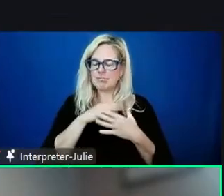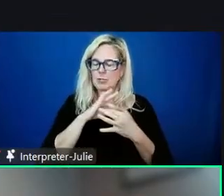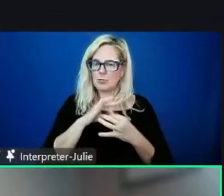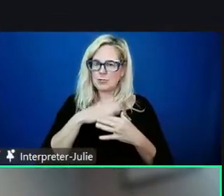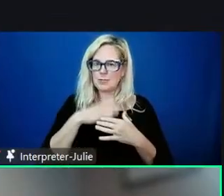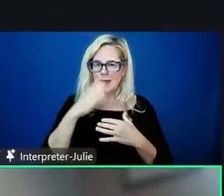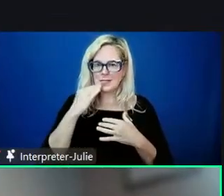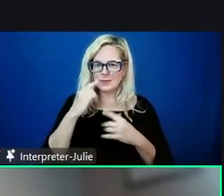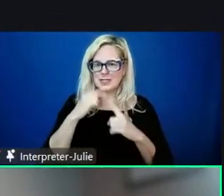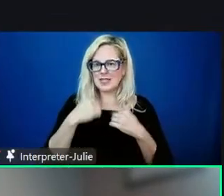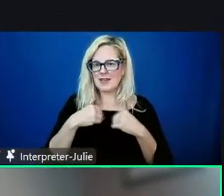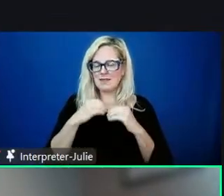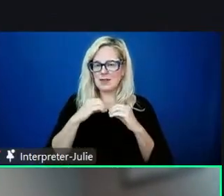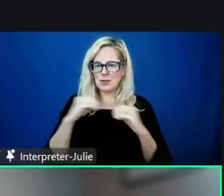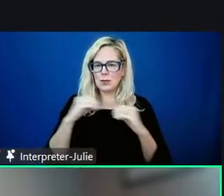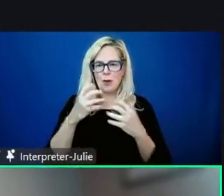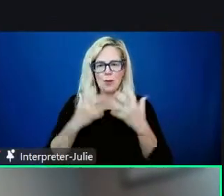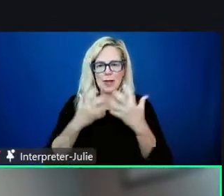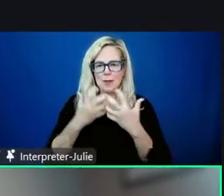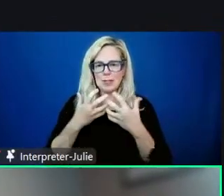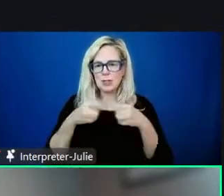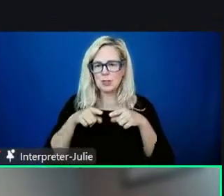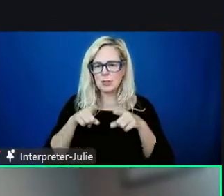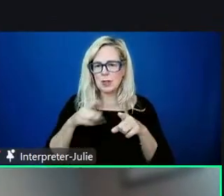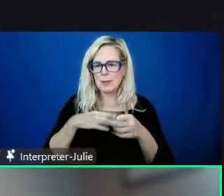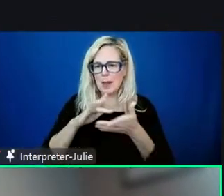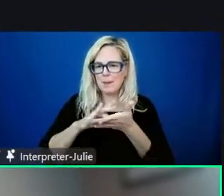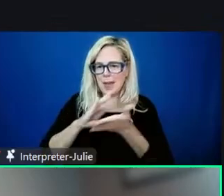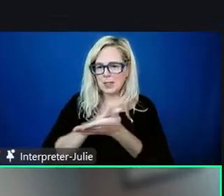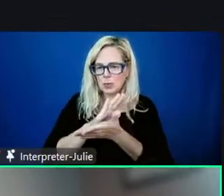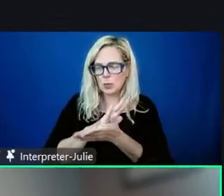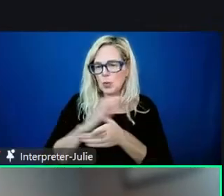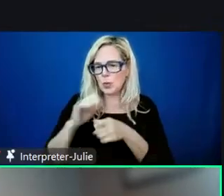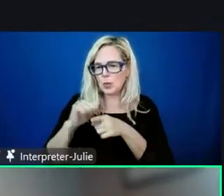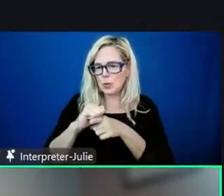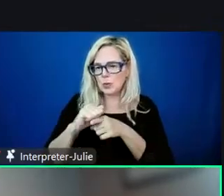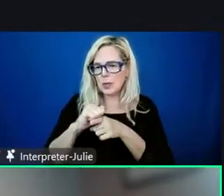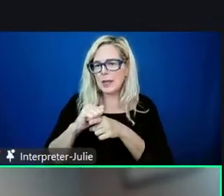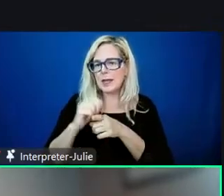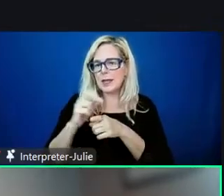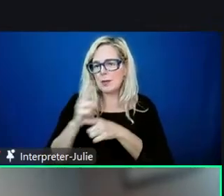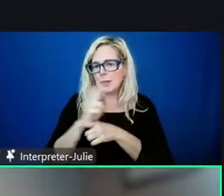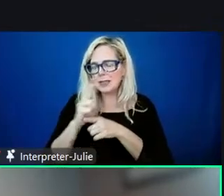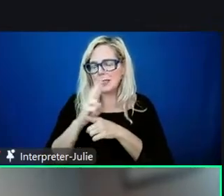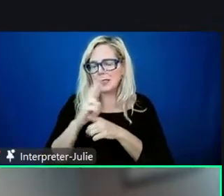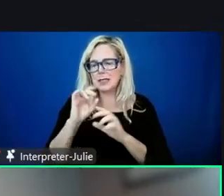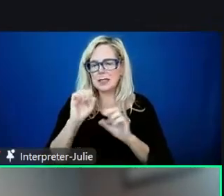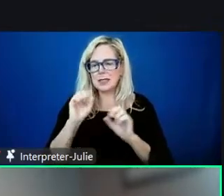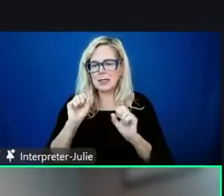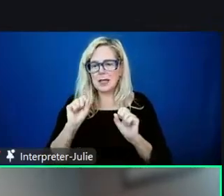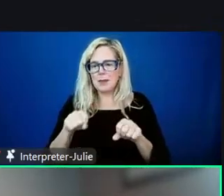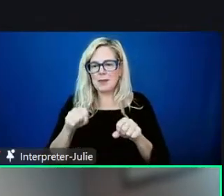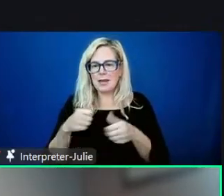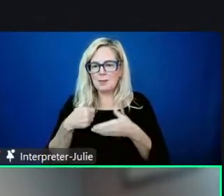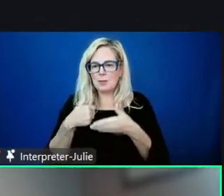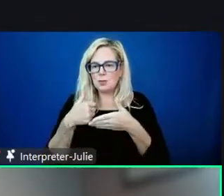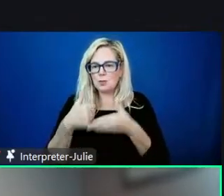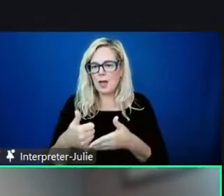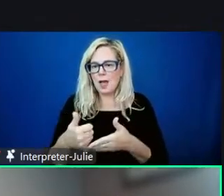when I graduated. And I was also able to help others medical students too through the disability affinity group.